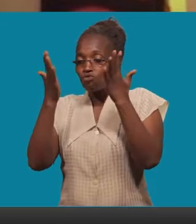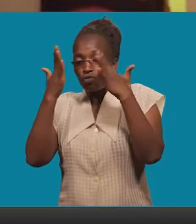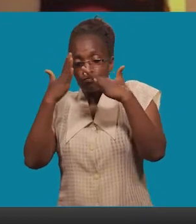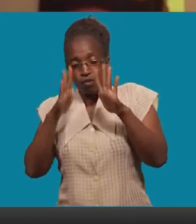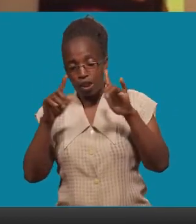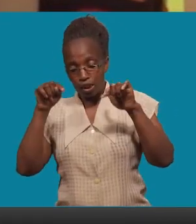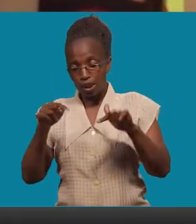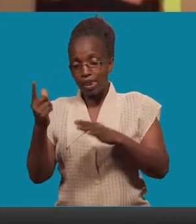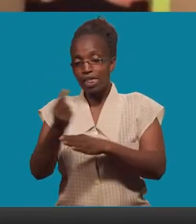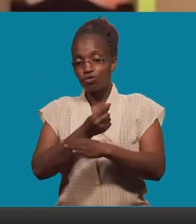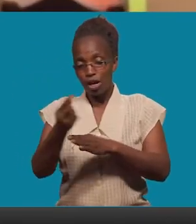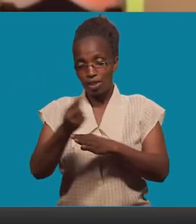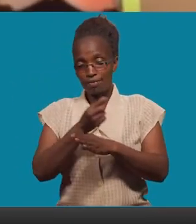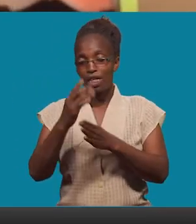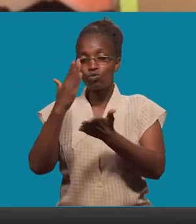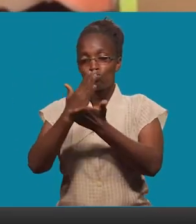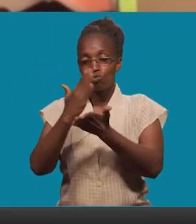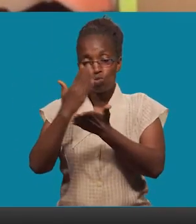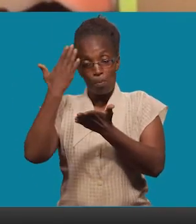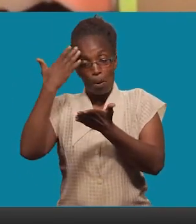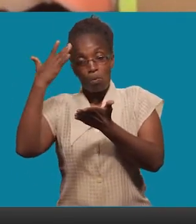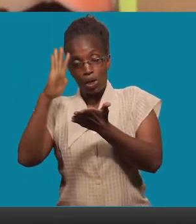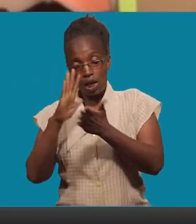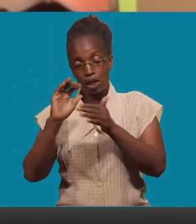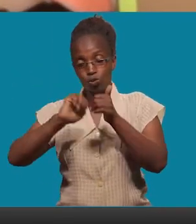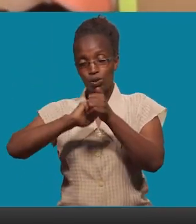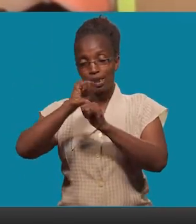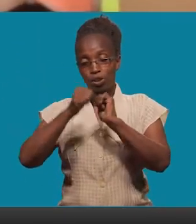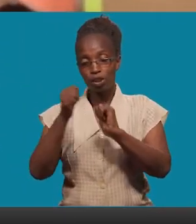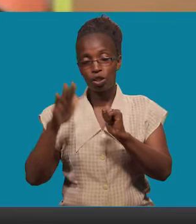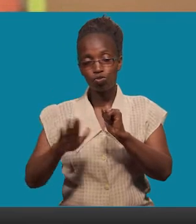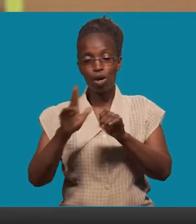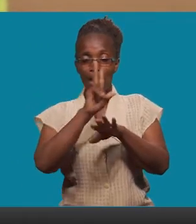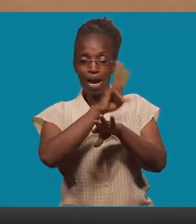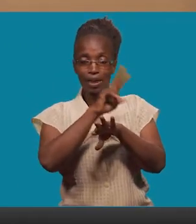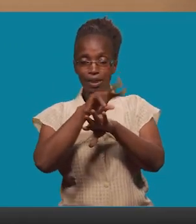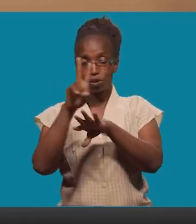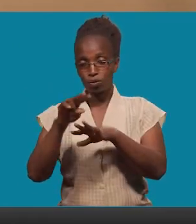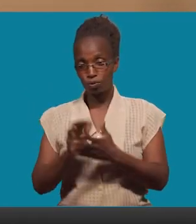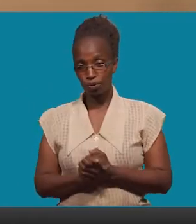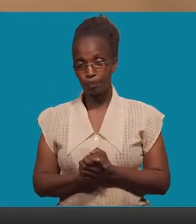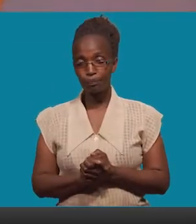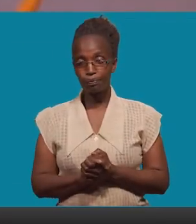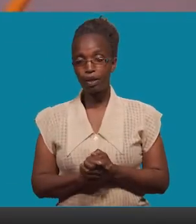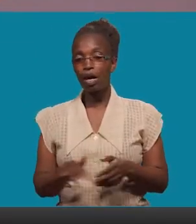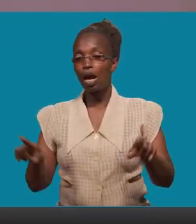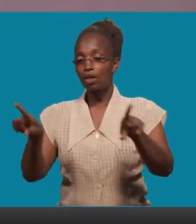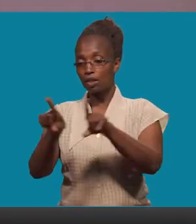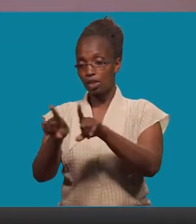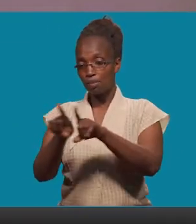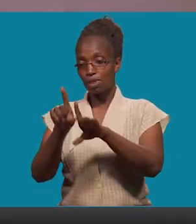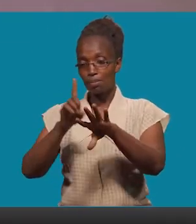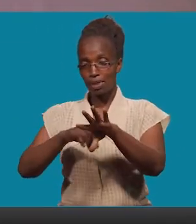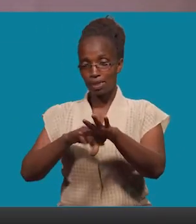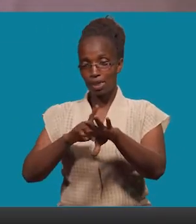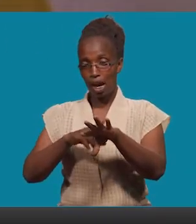change your attitude, your mindset, and then begin to draw into individuals. Vile vile